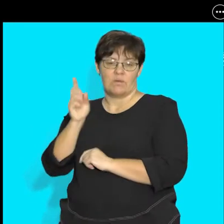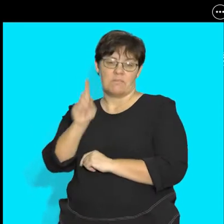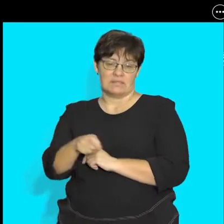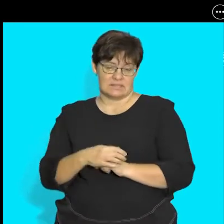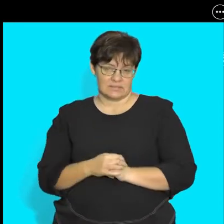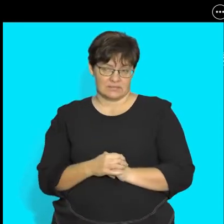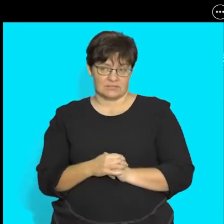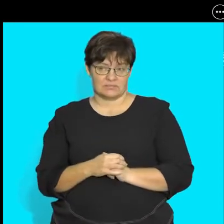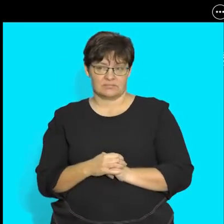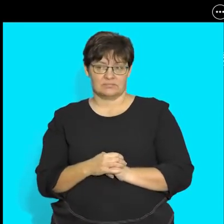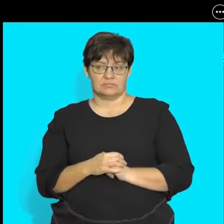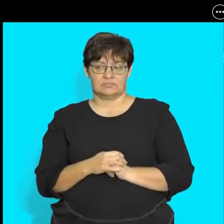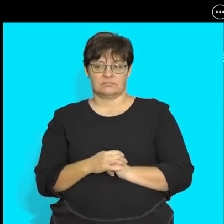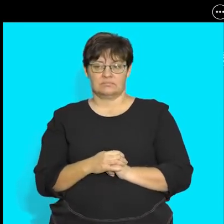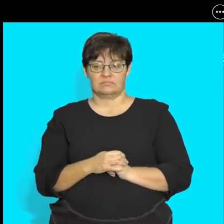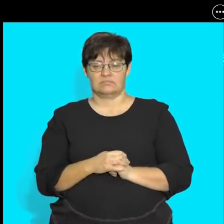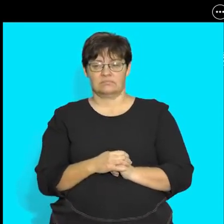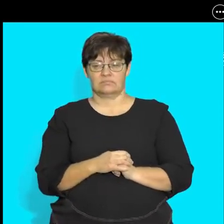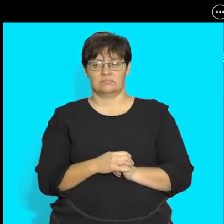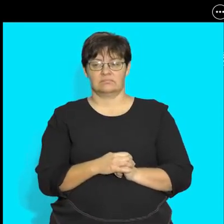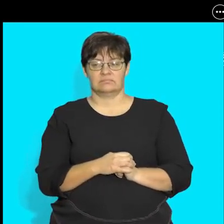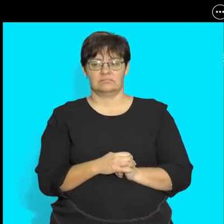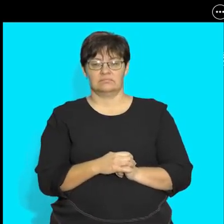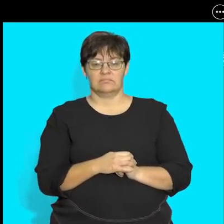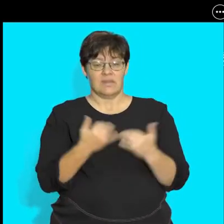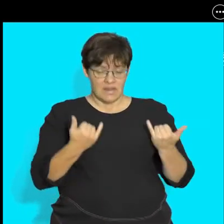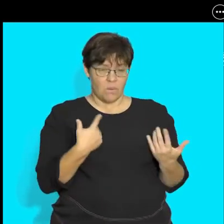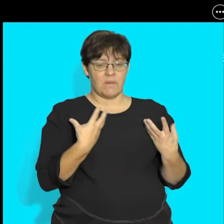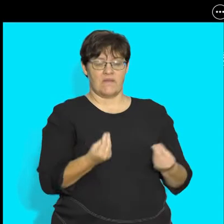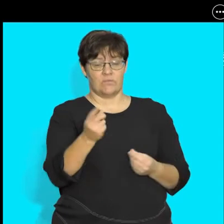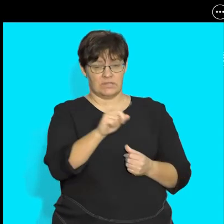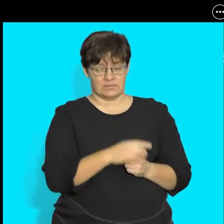equal to negative 1. And so, excellent. Now I have